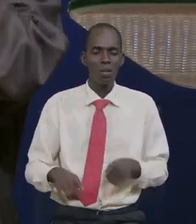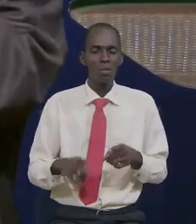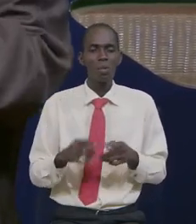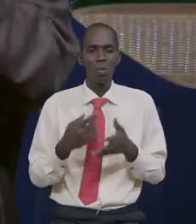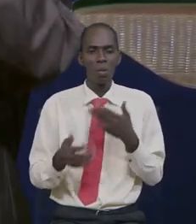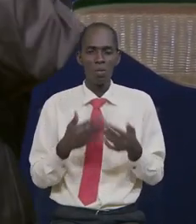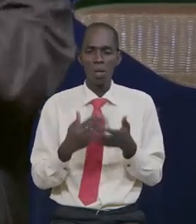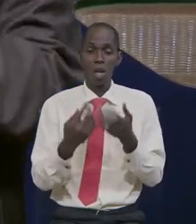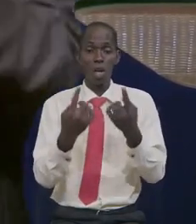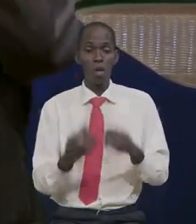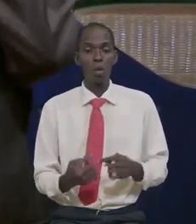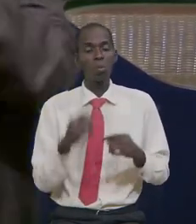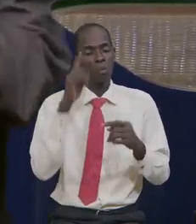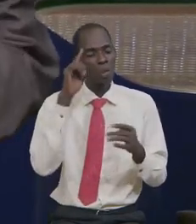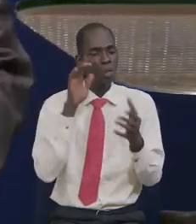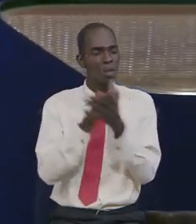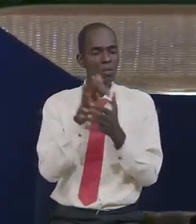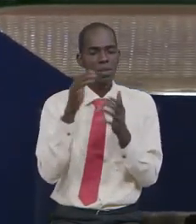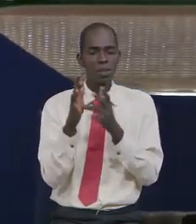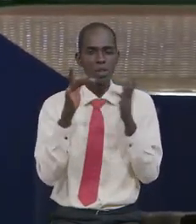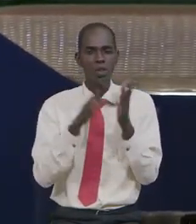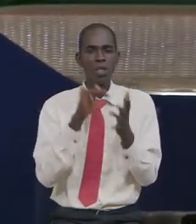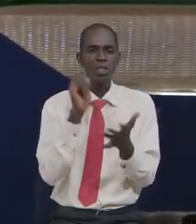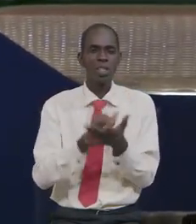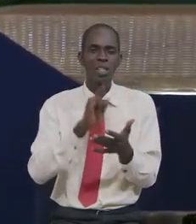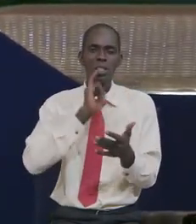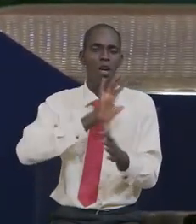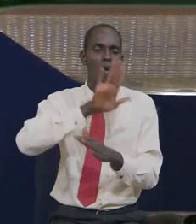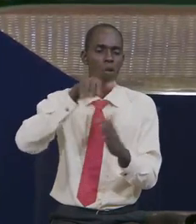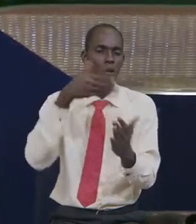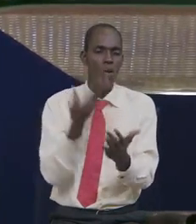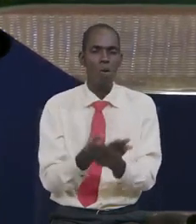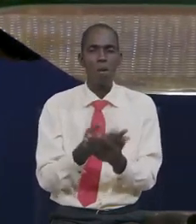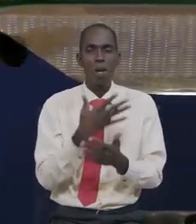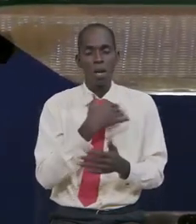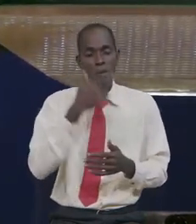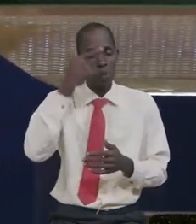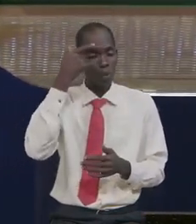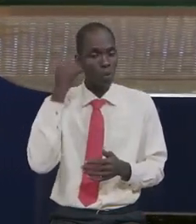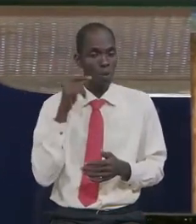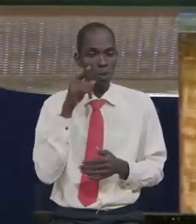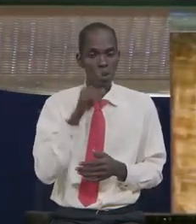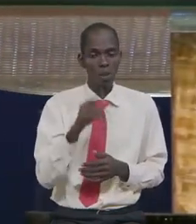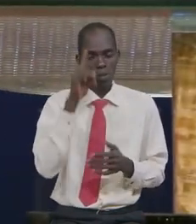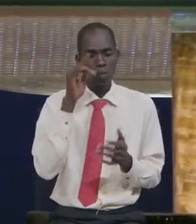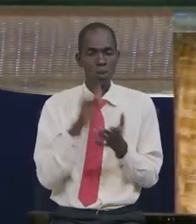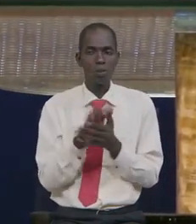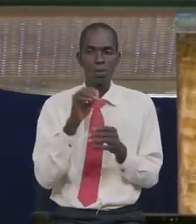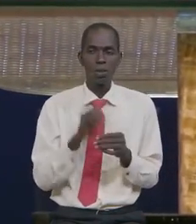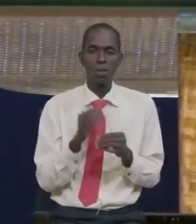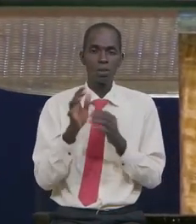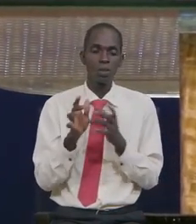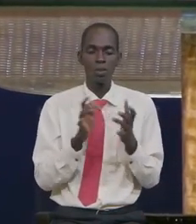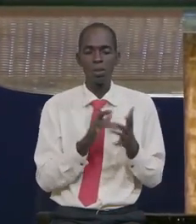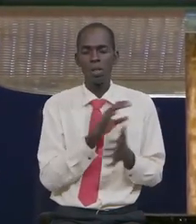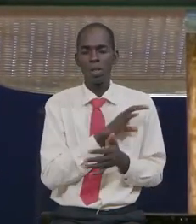Jesus that is all. And because they trusted in him, he has sent his angel